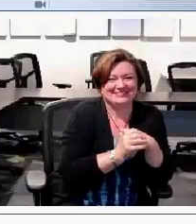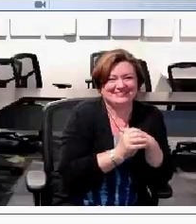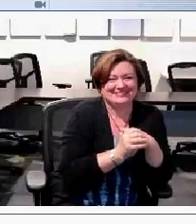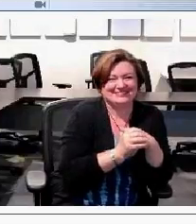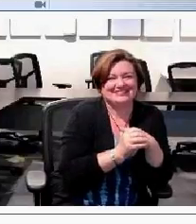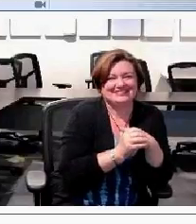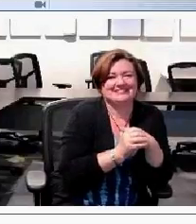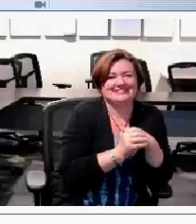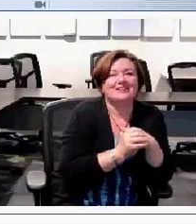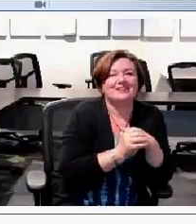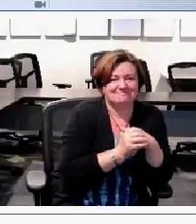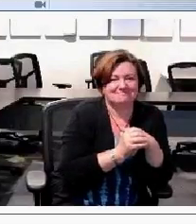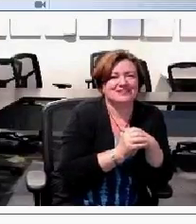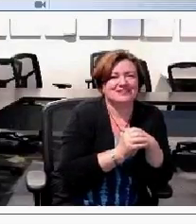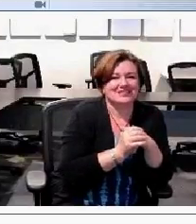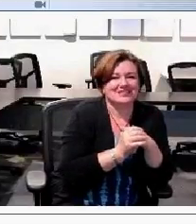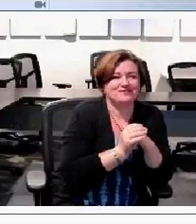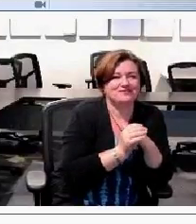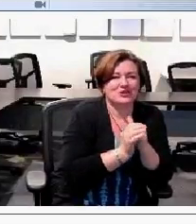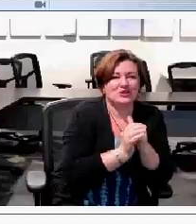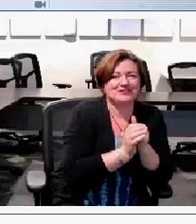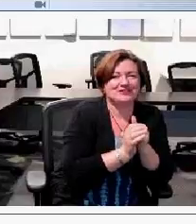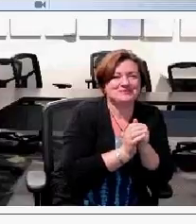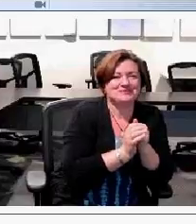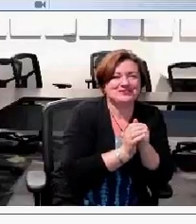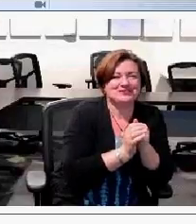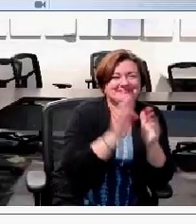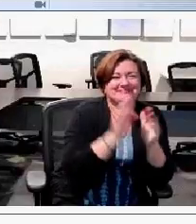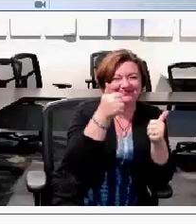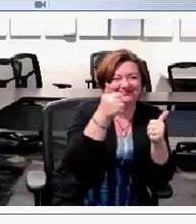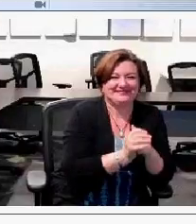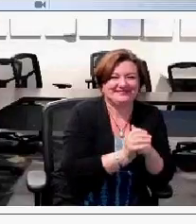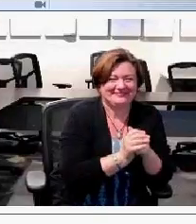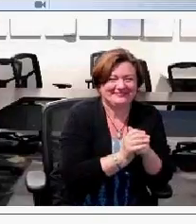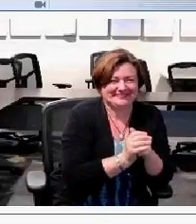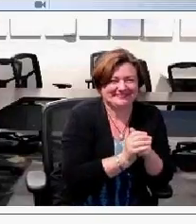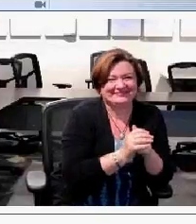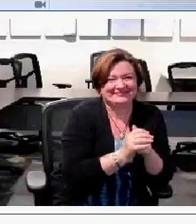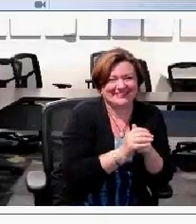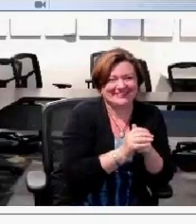Thanks. Oh, we